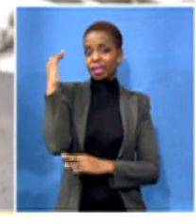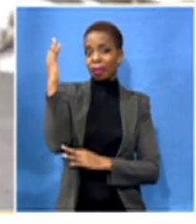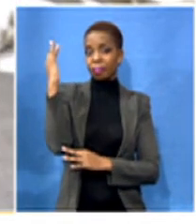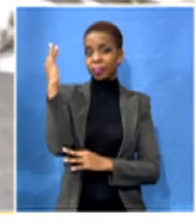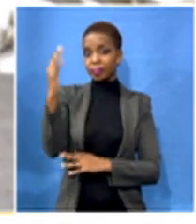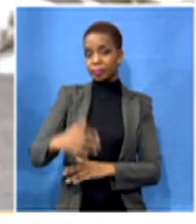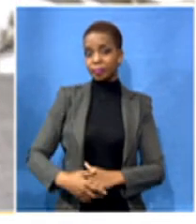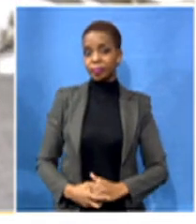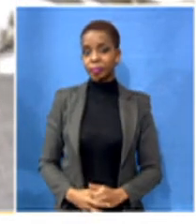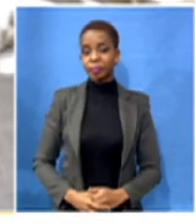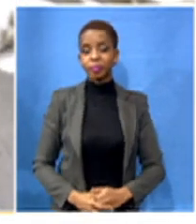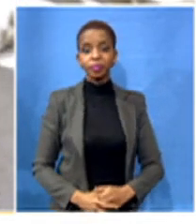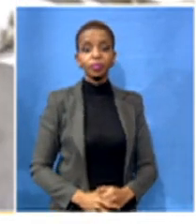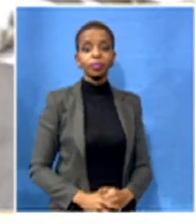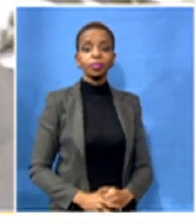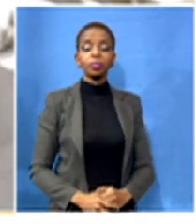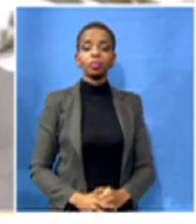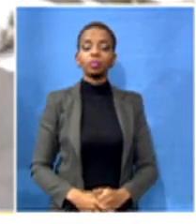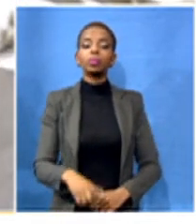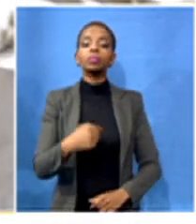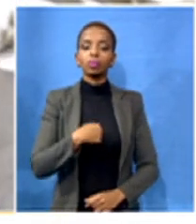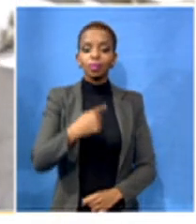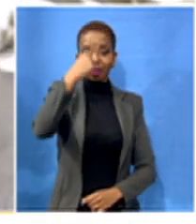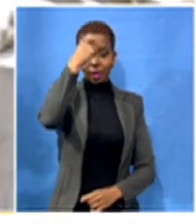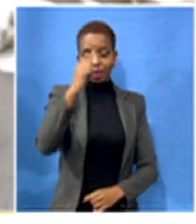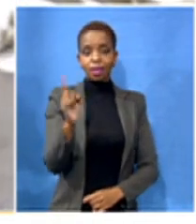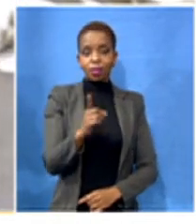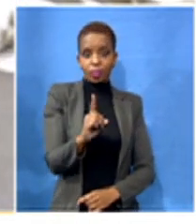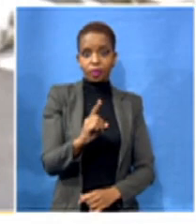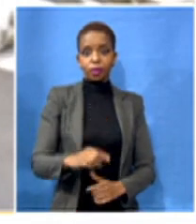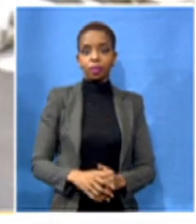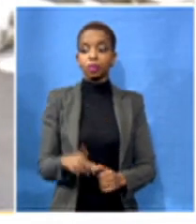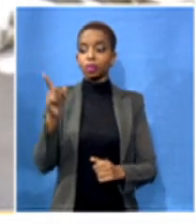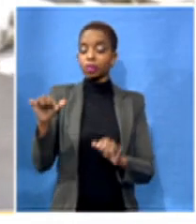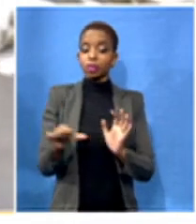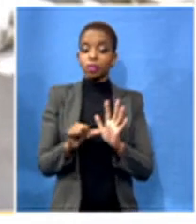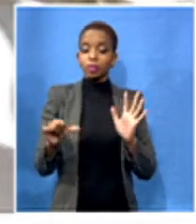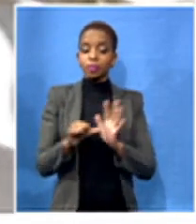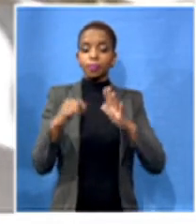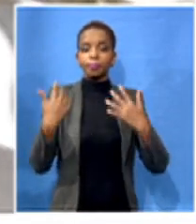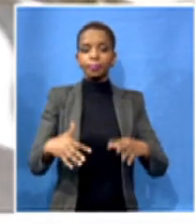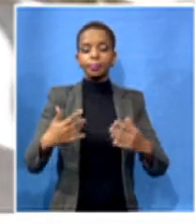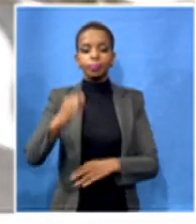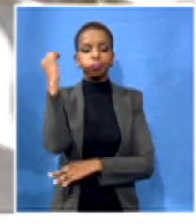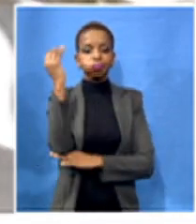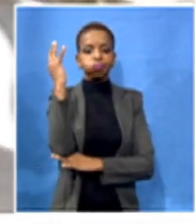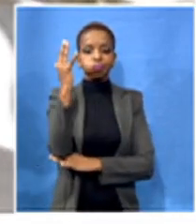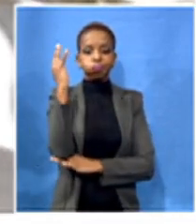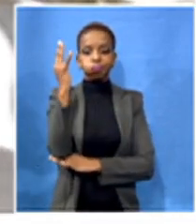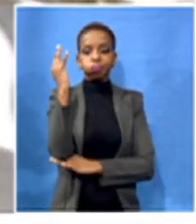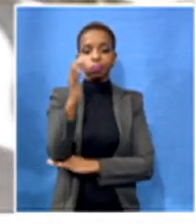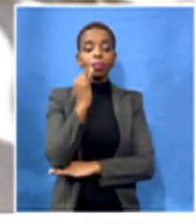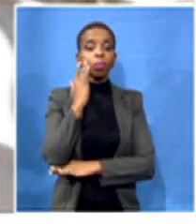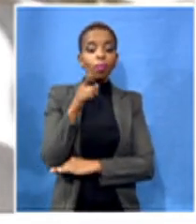I think she drove home an important point, which unfortunately got clouded when this issue of this